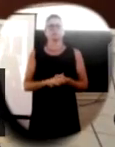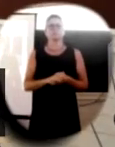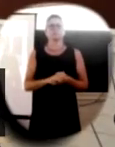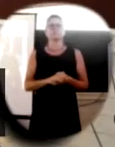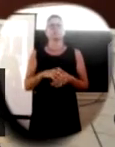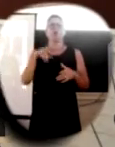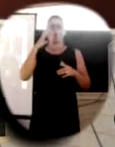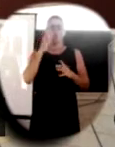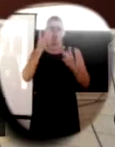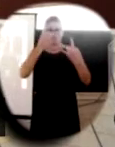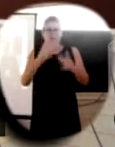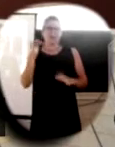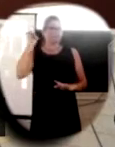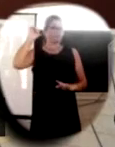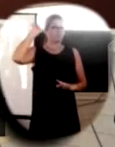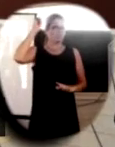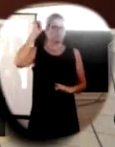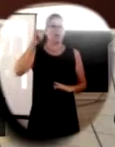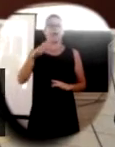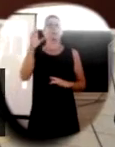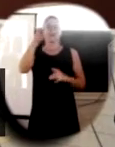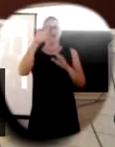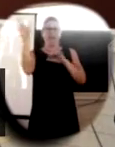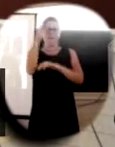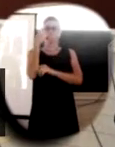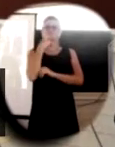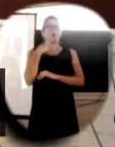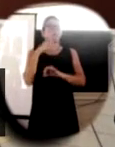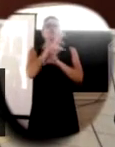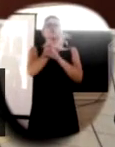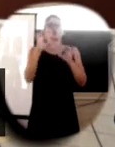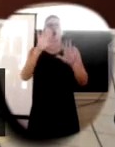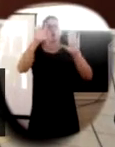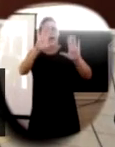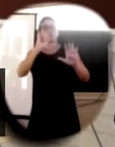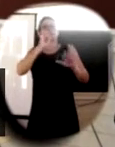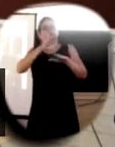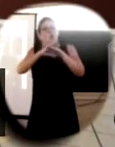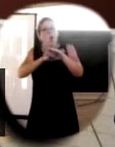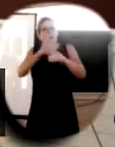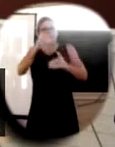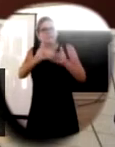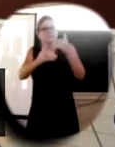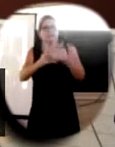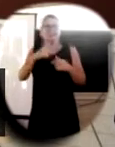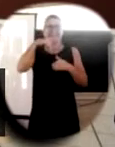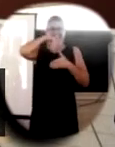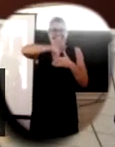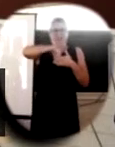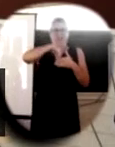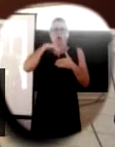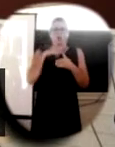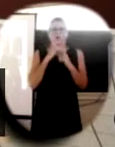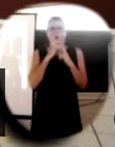came for switch on. We were told not to expect a miracle and that the device was turned on gradually. Secretly, we hoped that Joseph would be